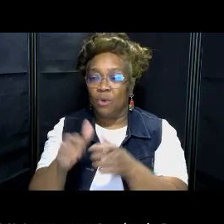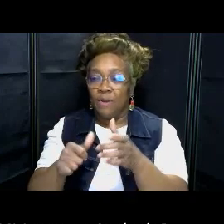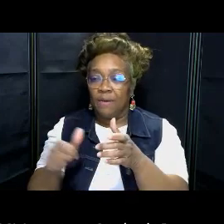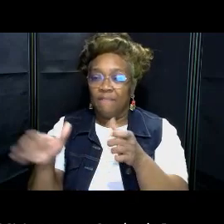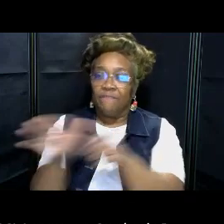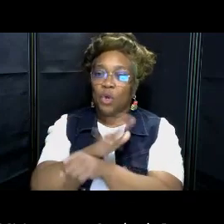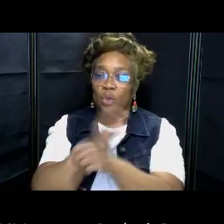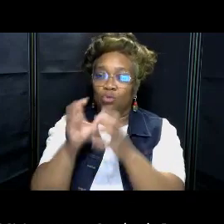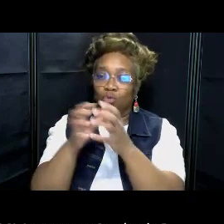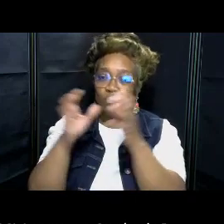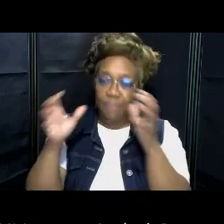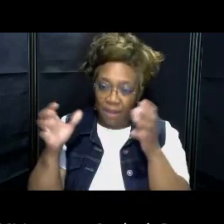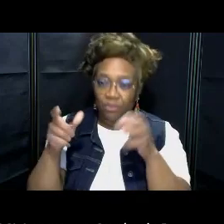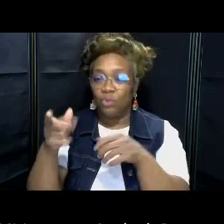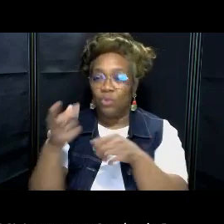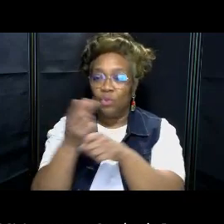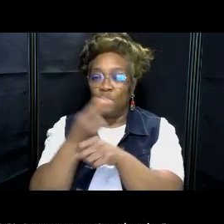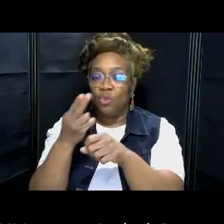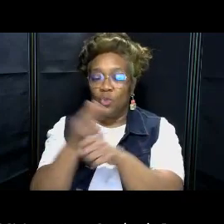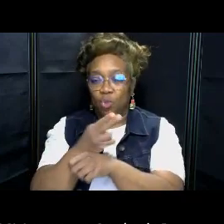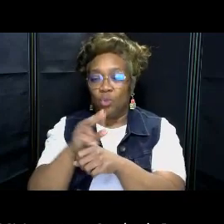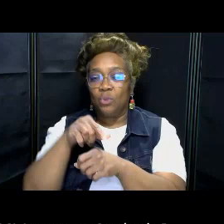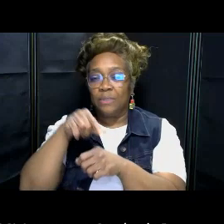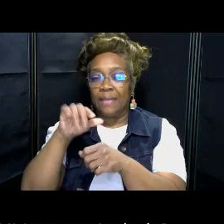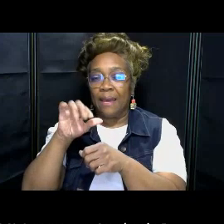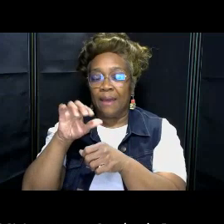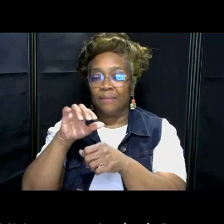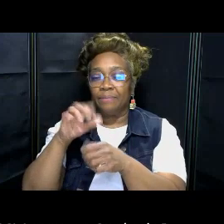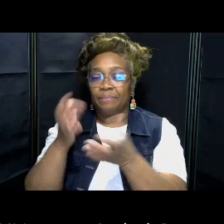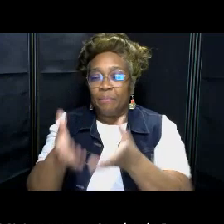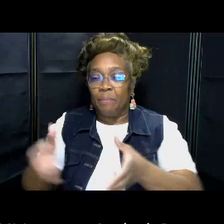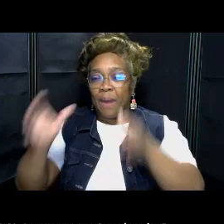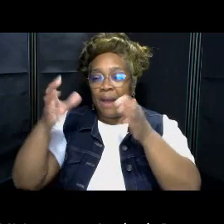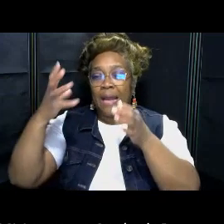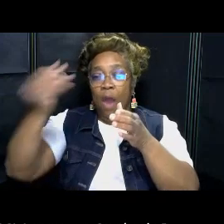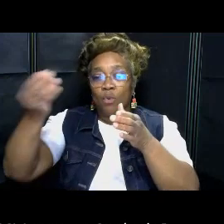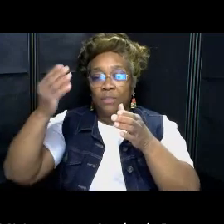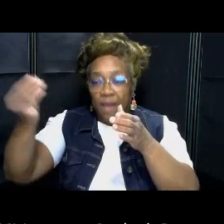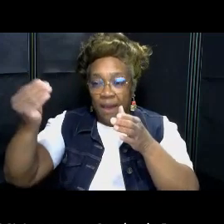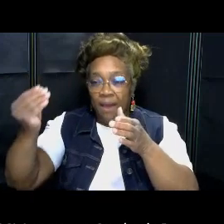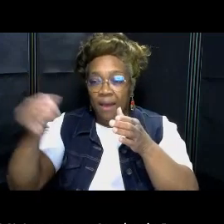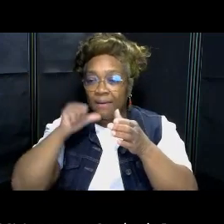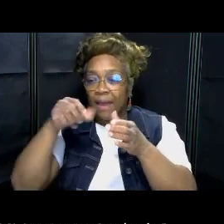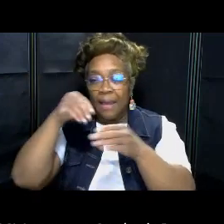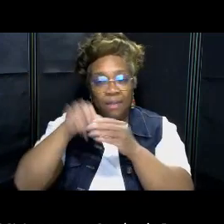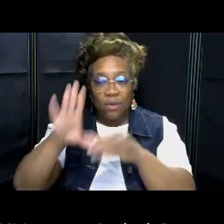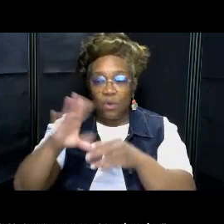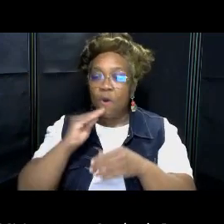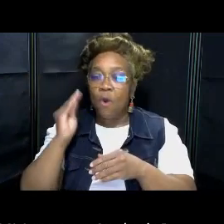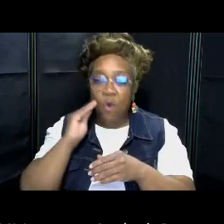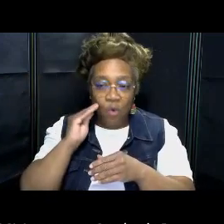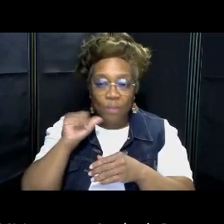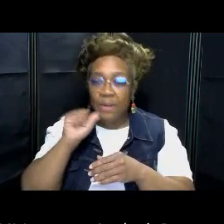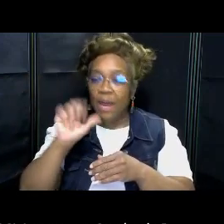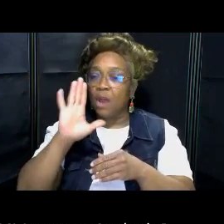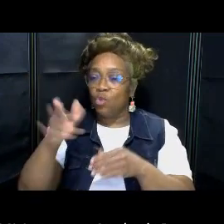you utilize the turkey fryer outside, not in your home, not on your porch, not in your garage,